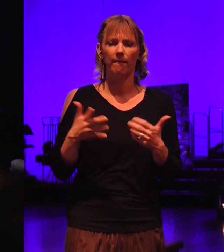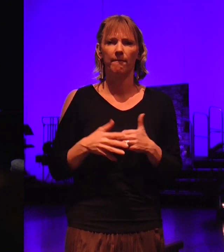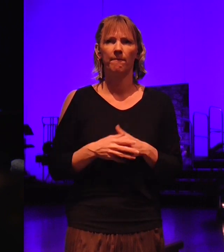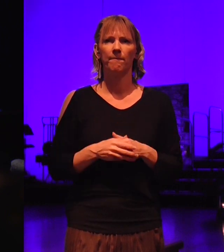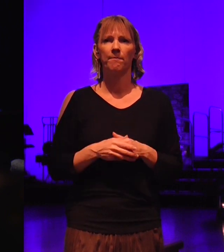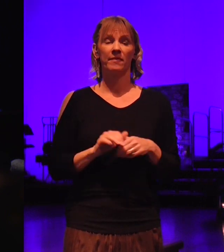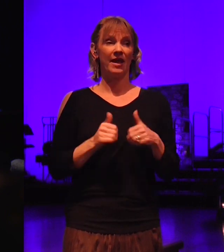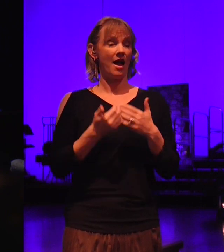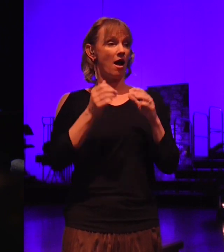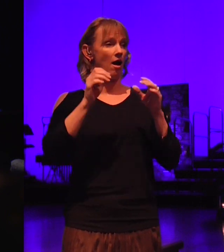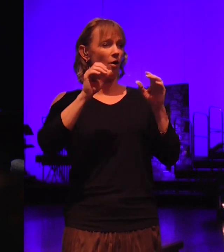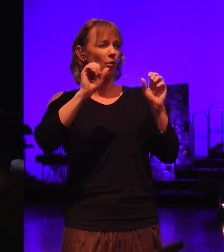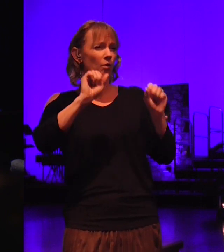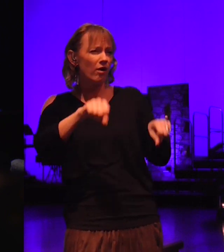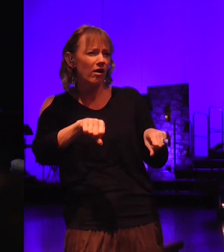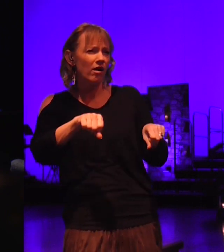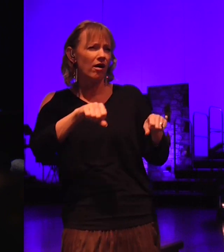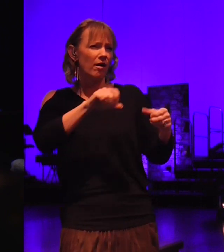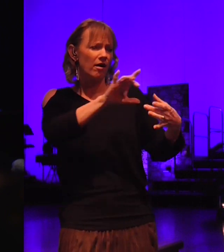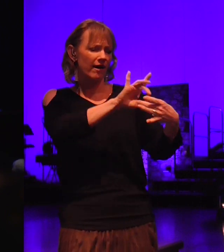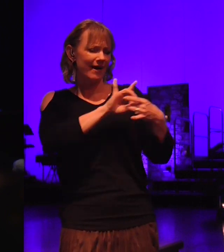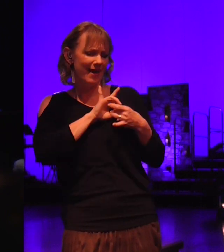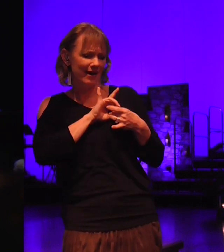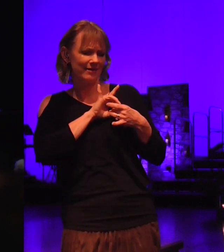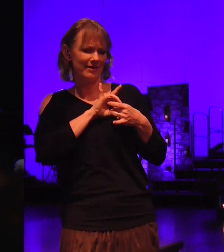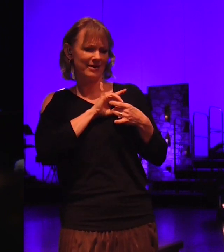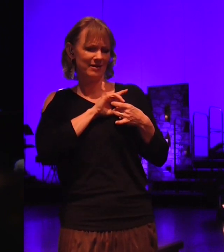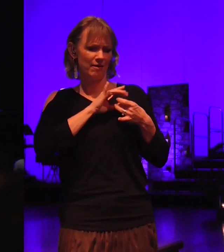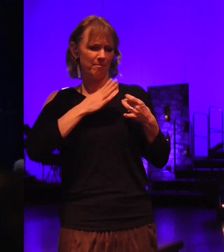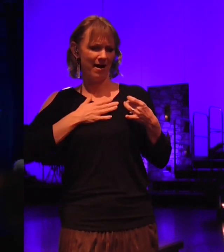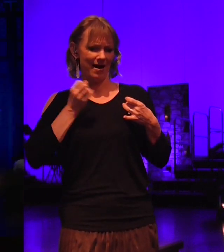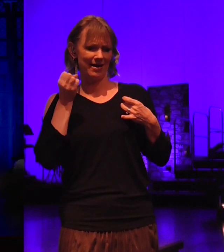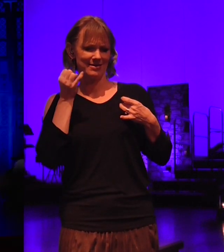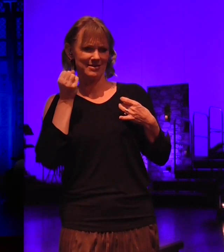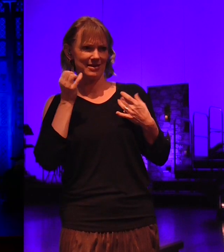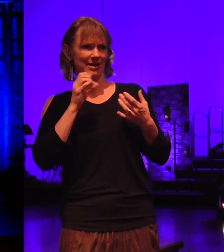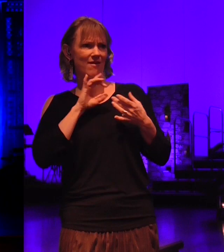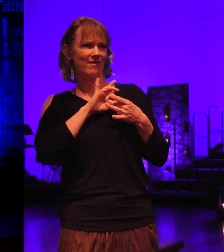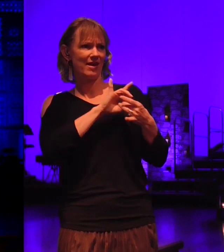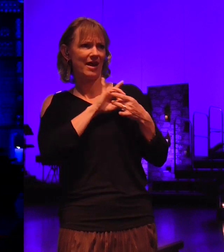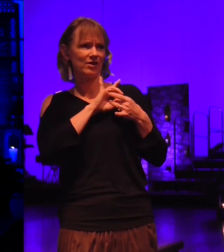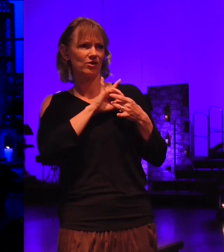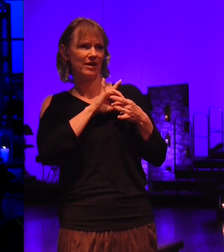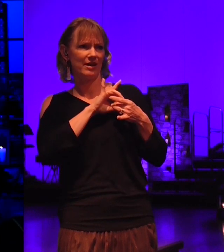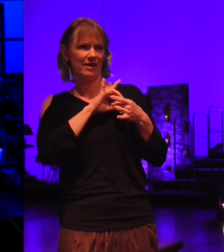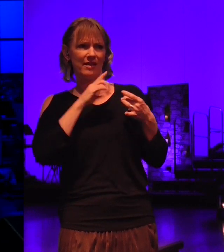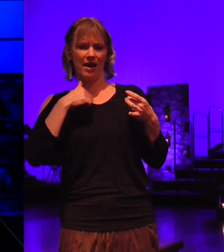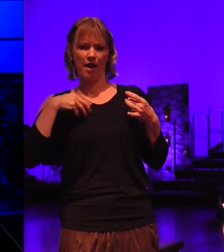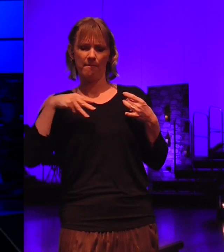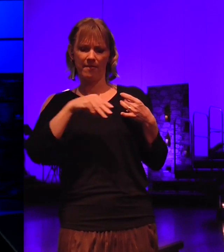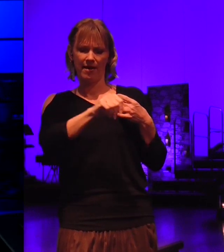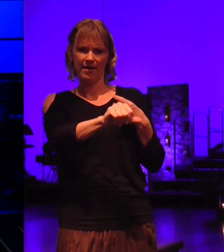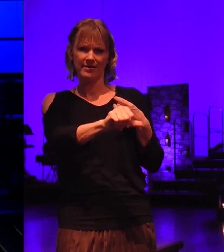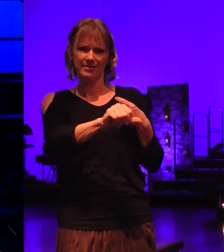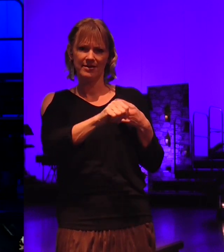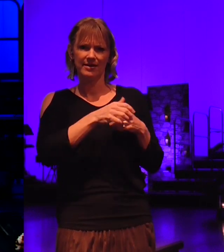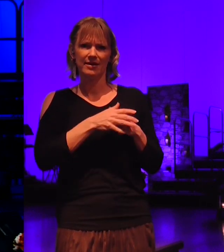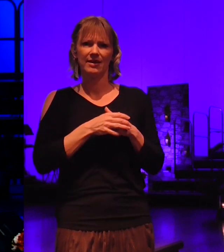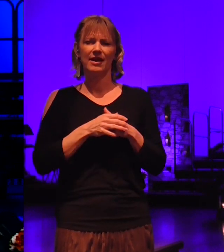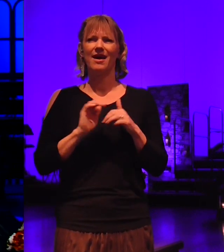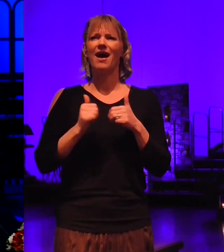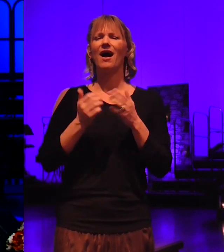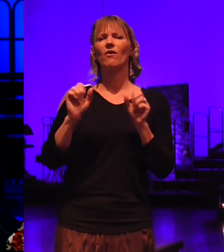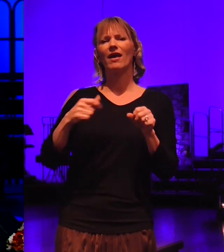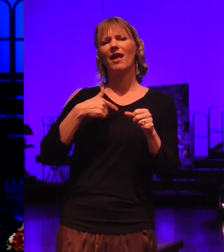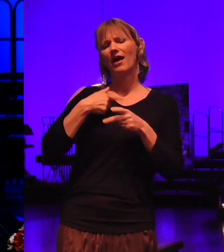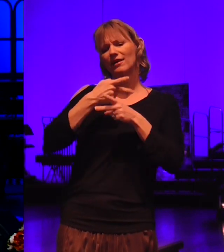How might it be connected to a seed of intention I have planted? And how can I